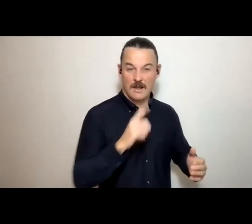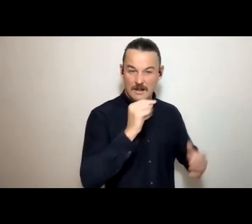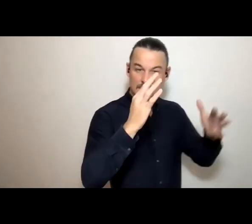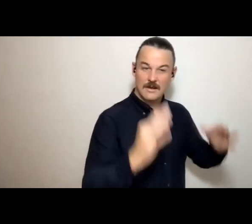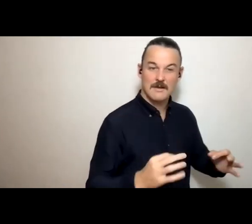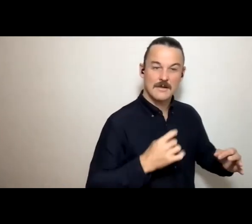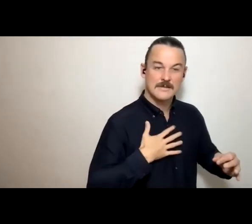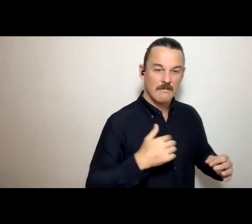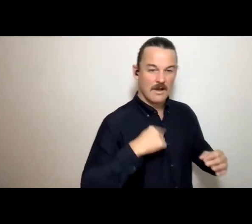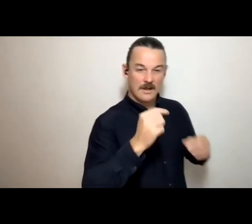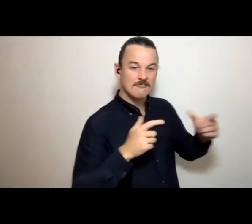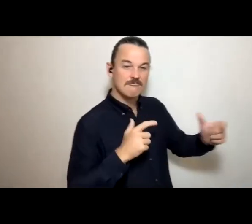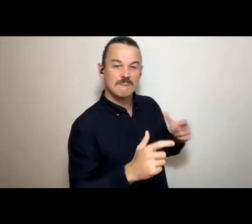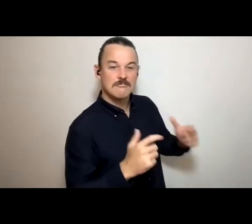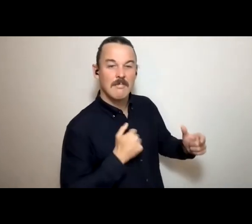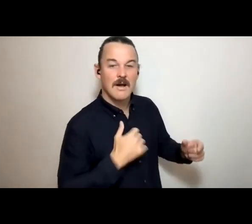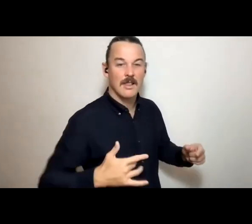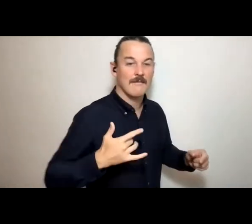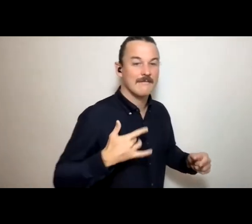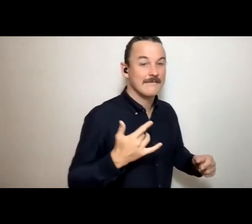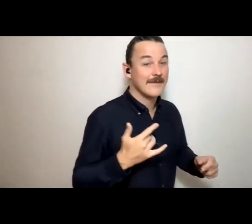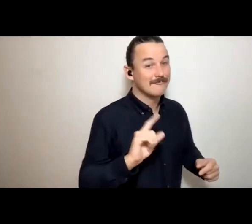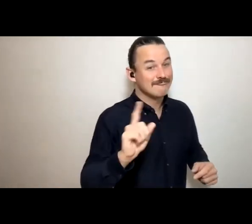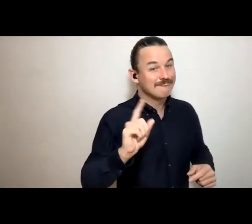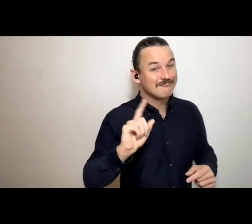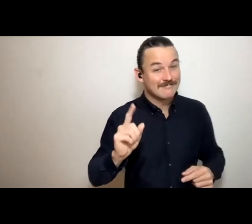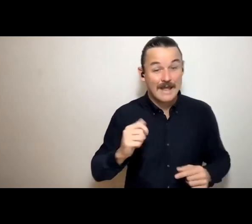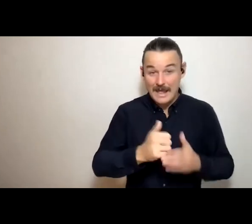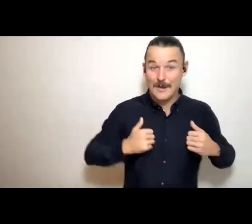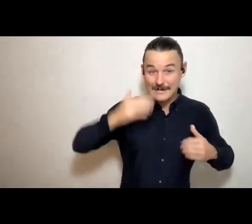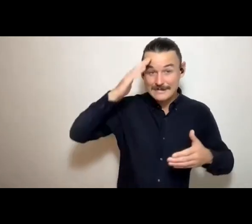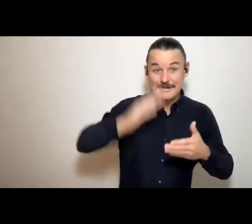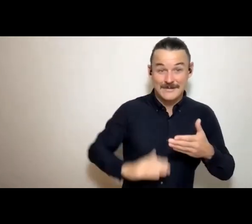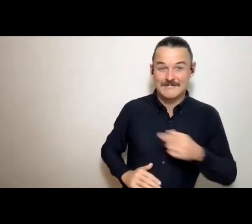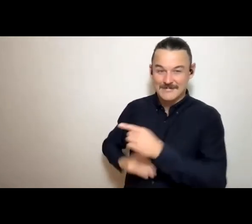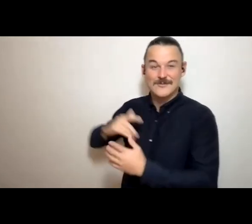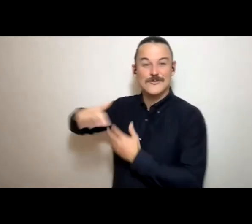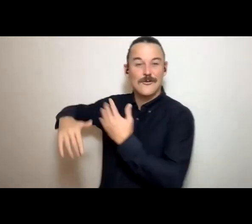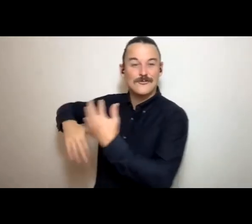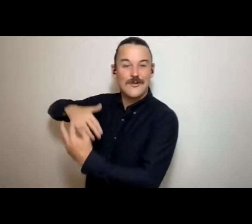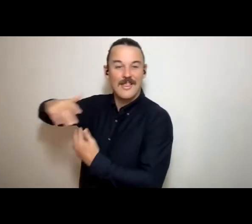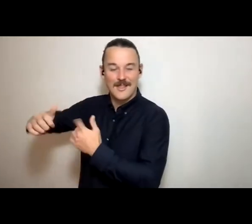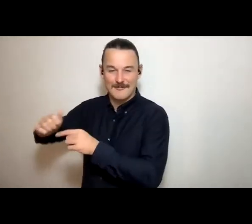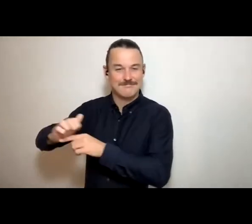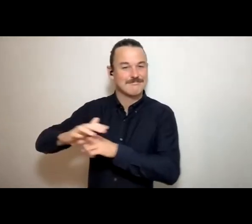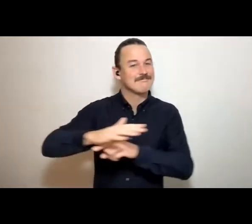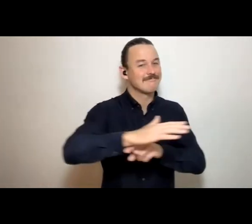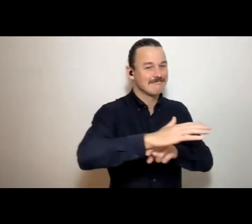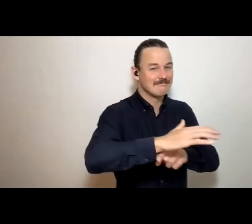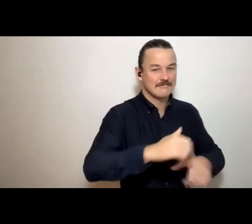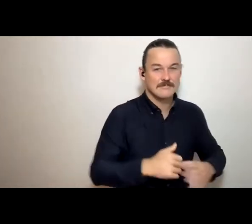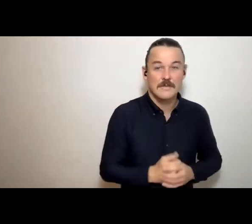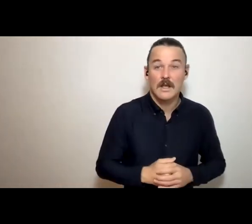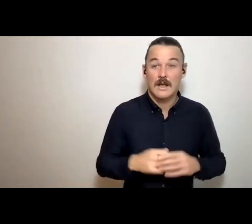you think you have of your life, all of our experiences are shaped by broader social forces. Understanding this